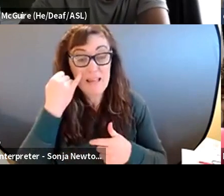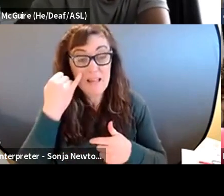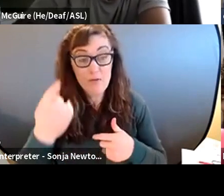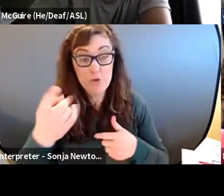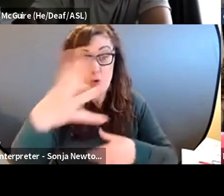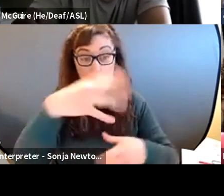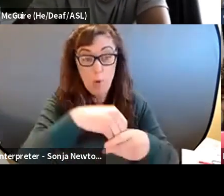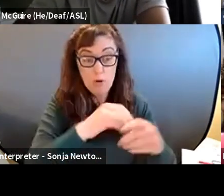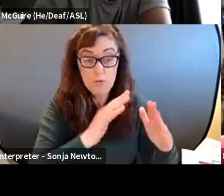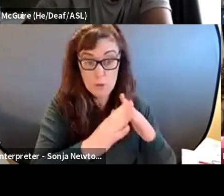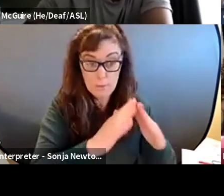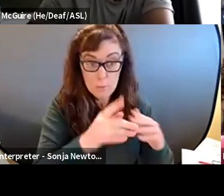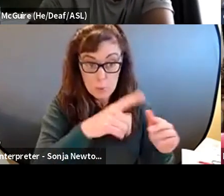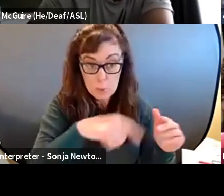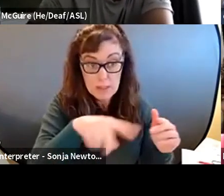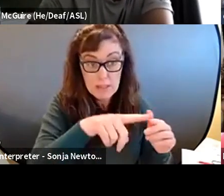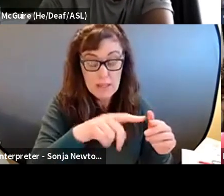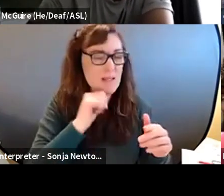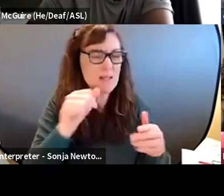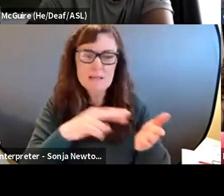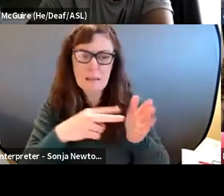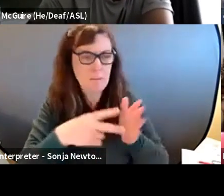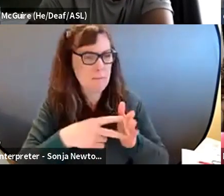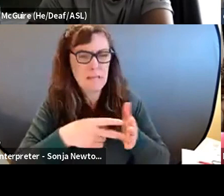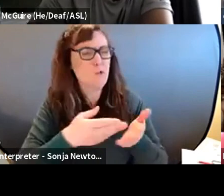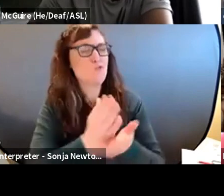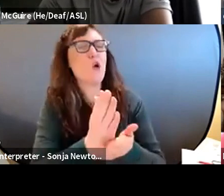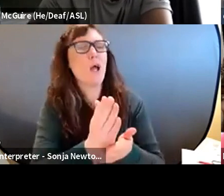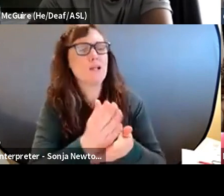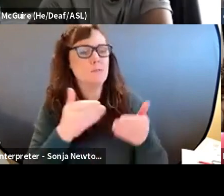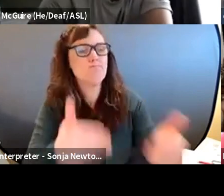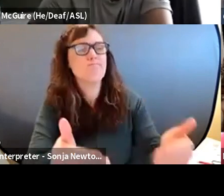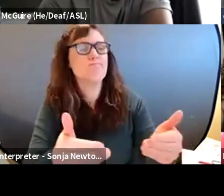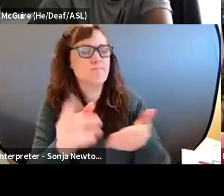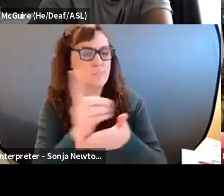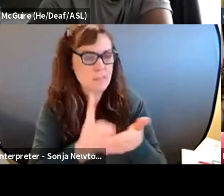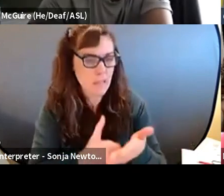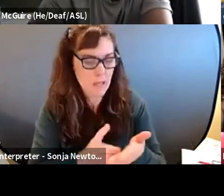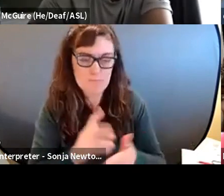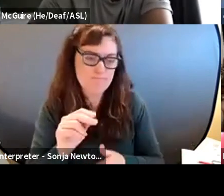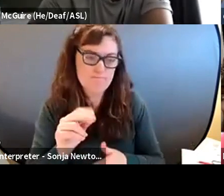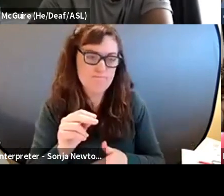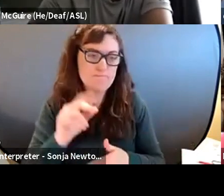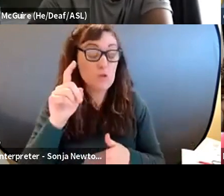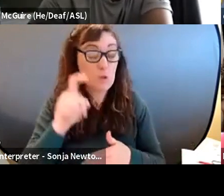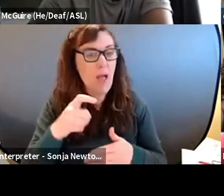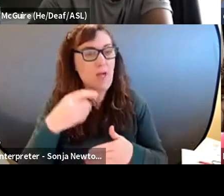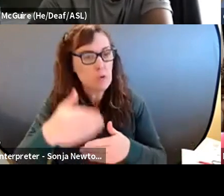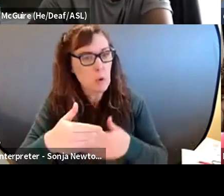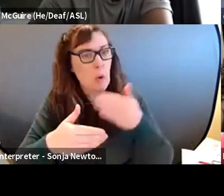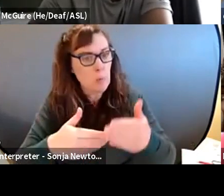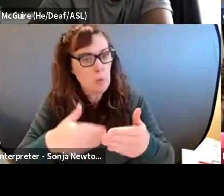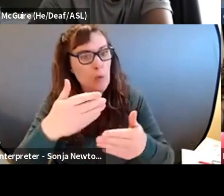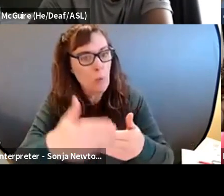that you necessarily have free reign to start designing with people. You really do have to go about all of these practices